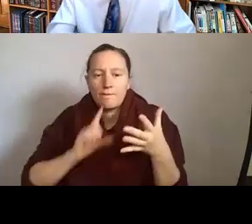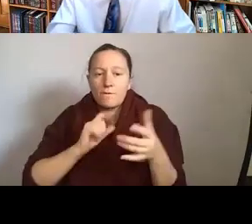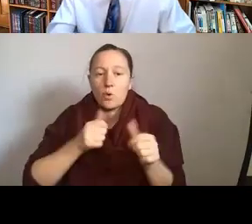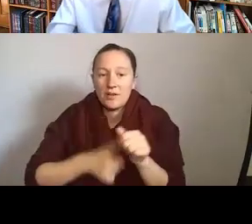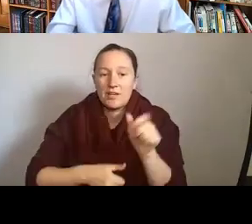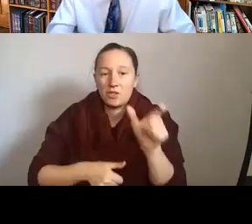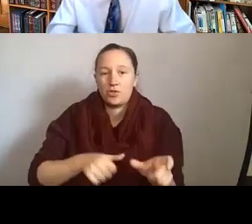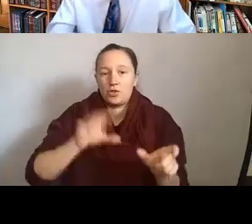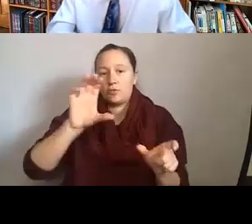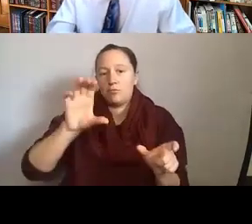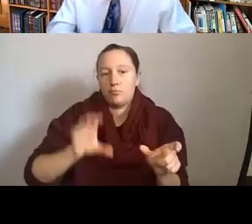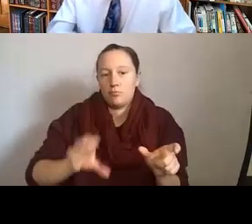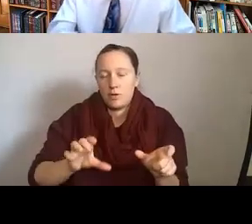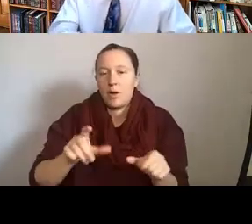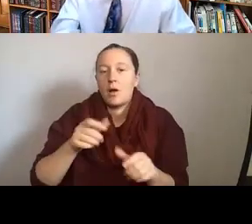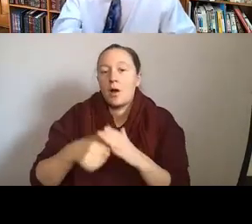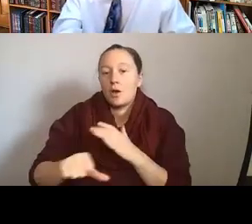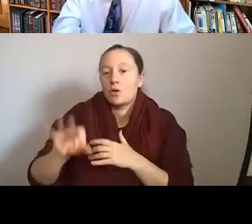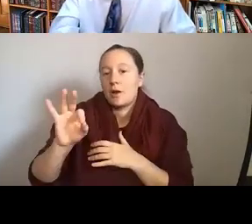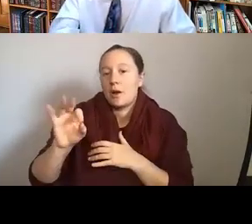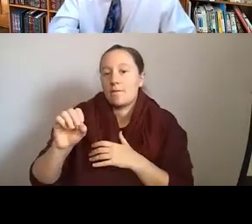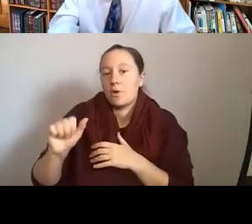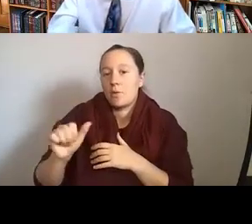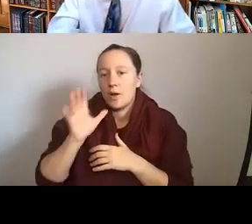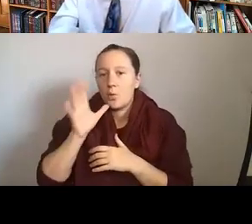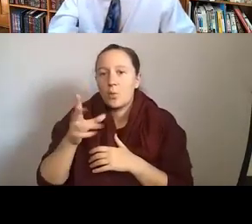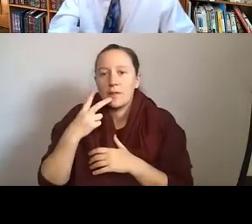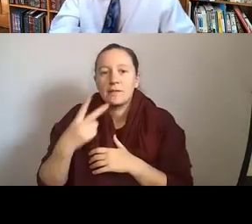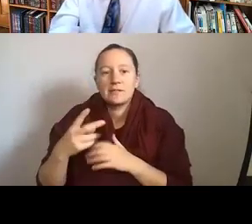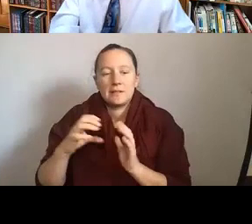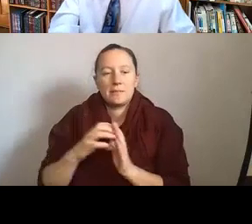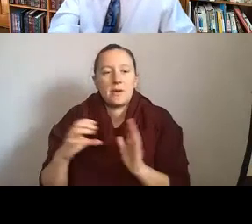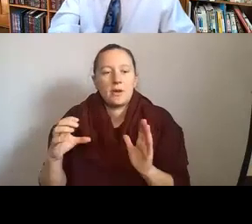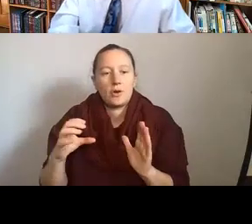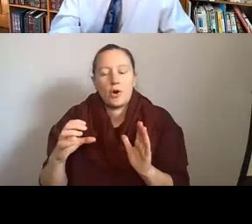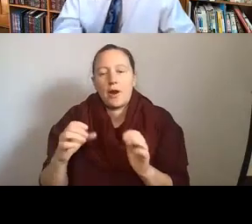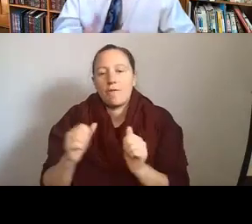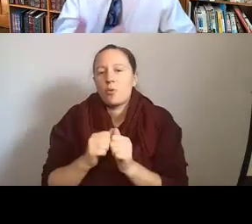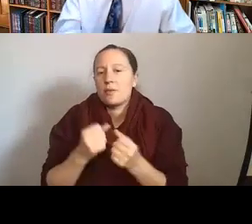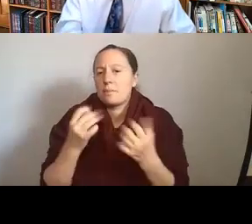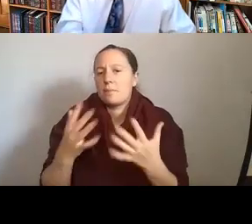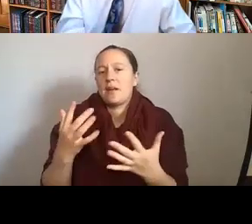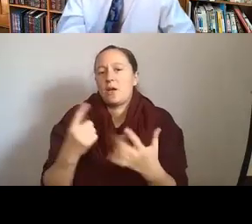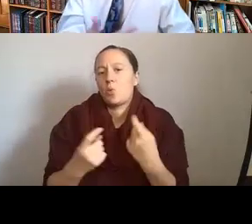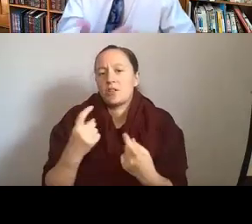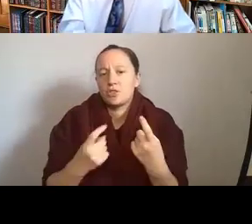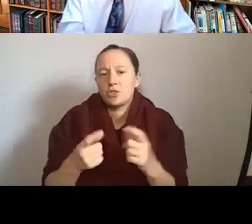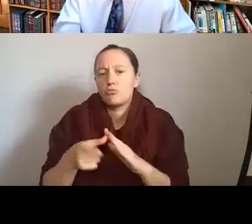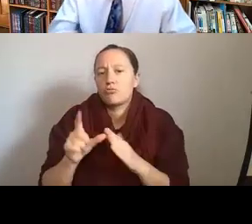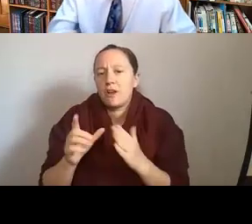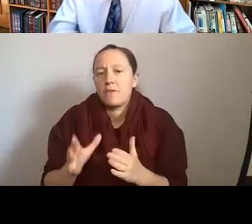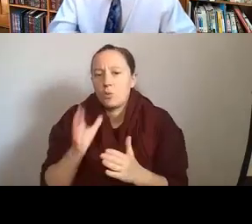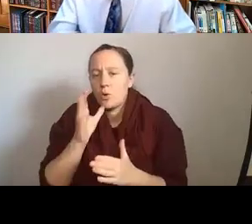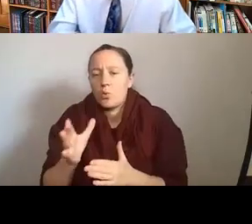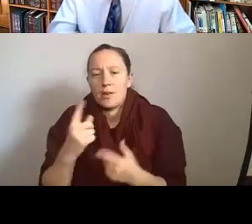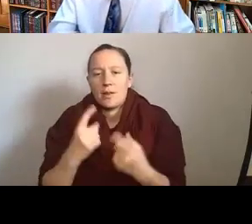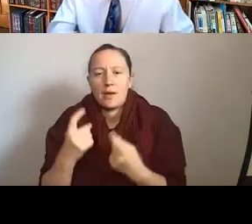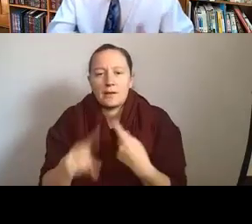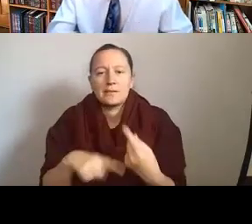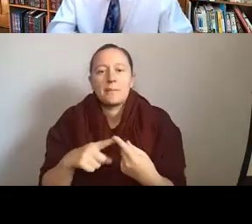the FOA, you will see a paragraph listing a bunch of questions that reviewers will ask about the